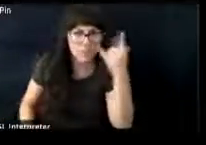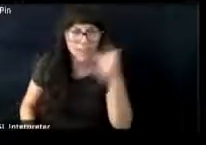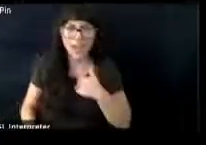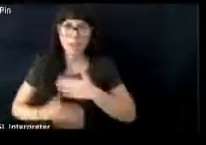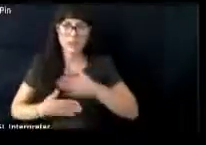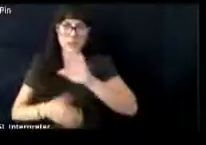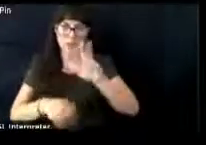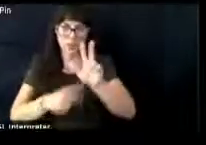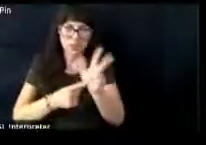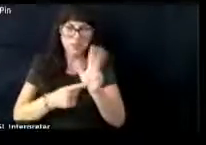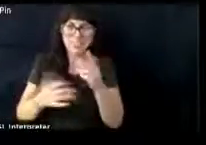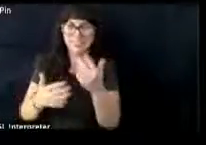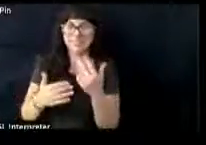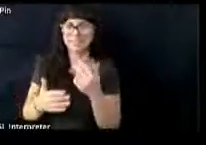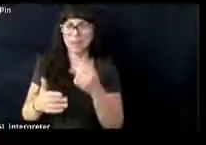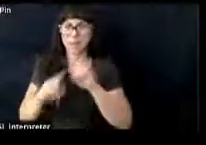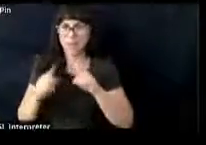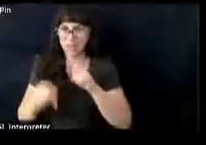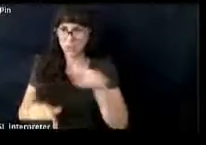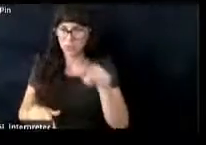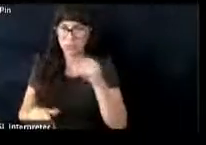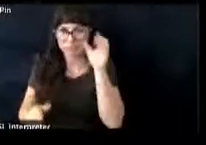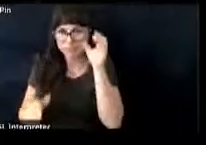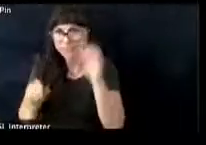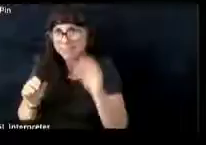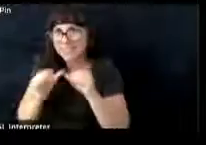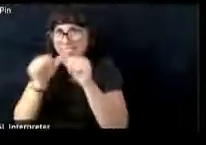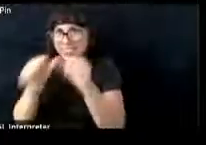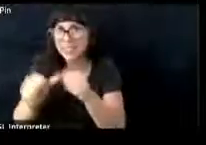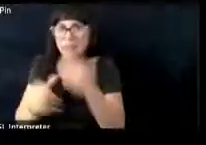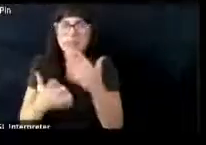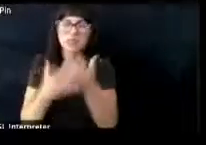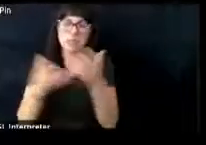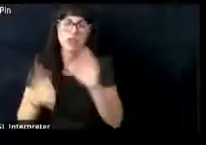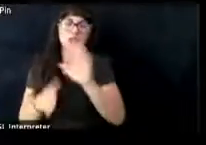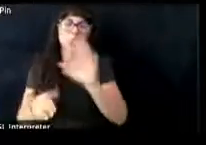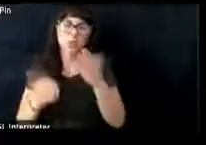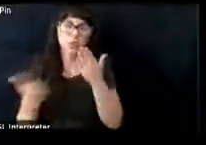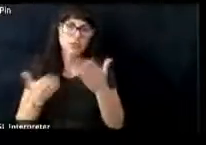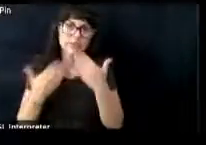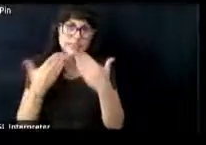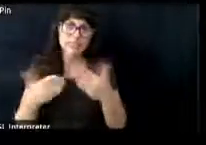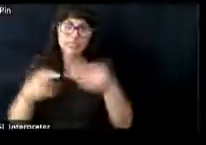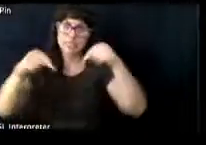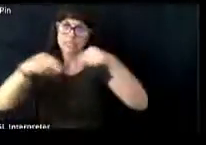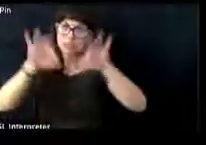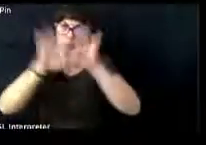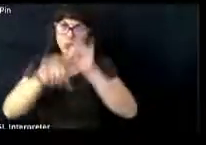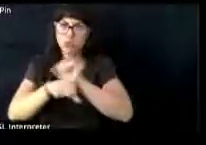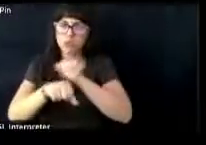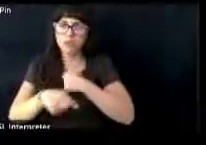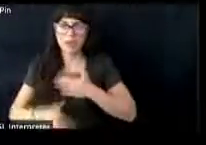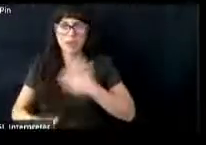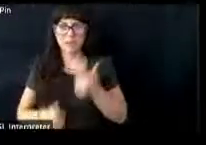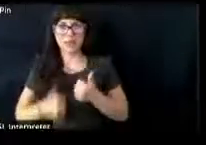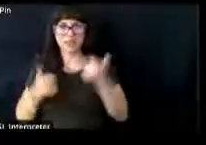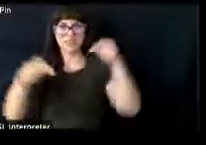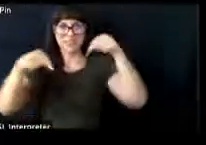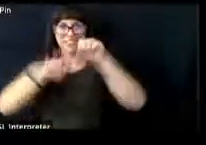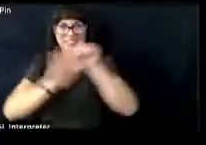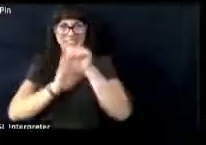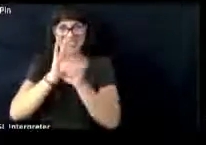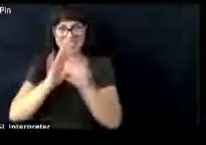lot of folks to hear from, so thank you very much, and thank you for your service. This is an incredibly vital job, and I'm happy to live in a state where this